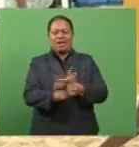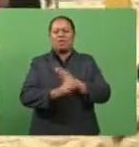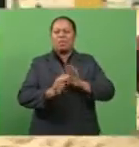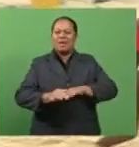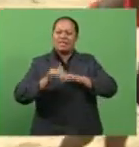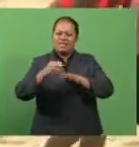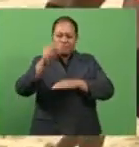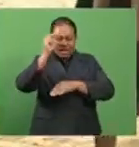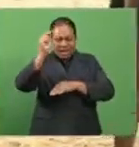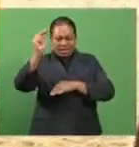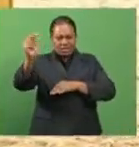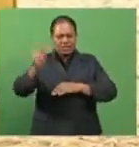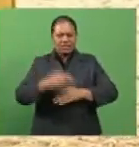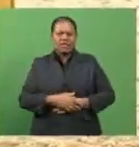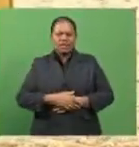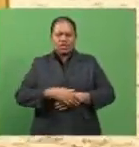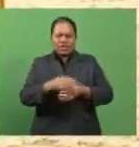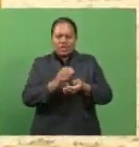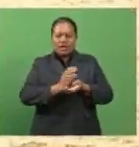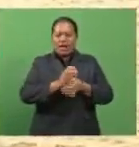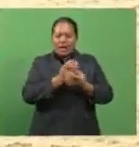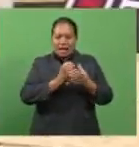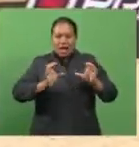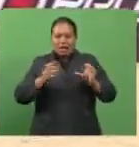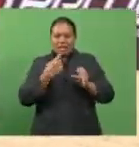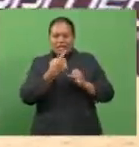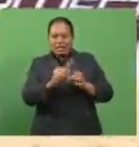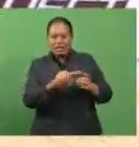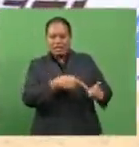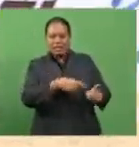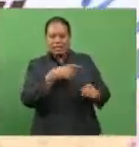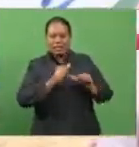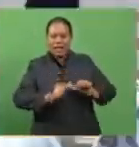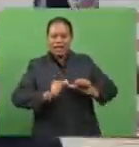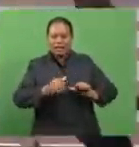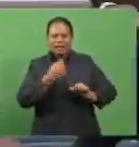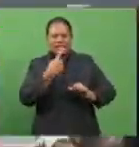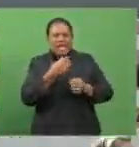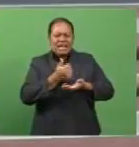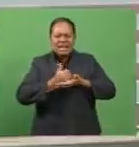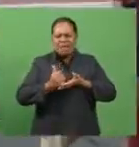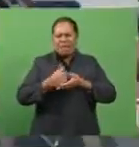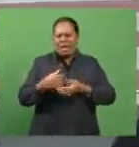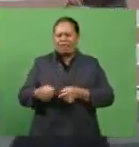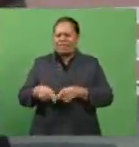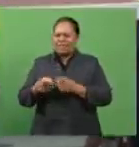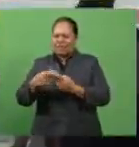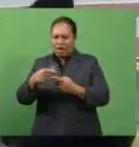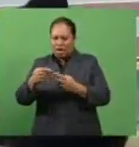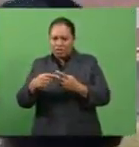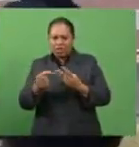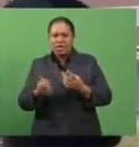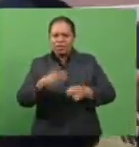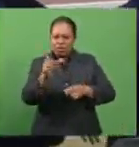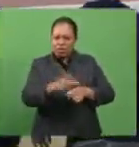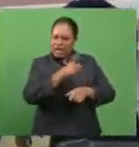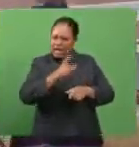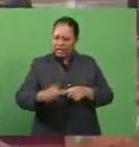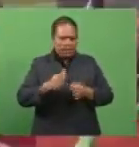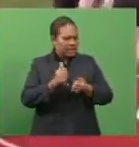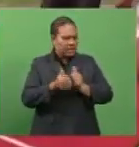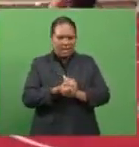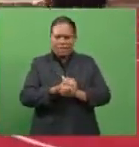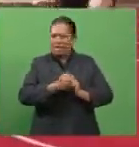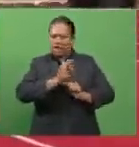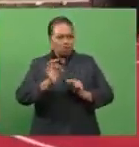participating nations. Council President Vidya Larkin says they have a number of options, and cancelling the Games altogether is not